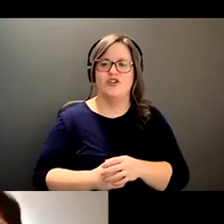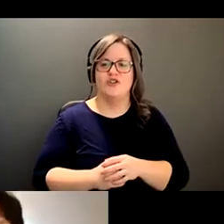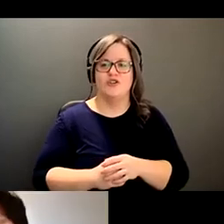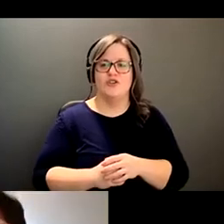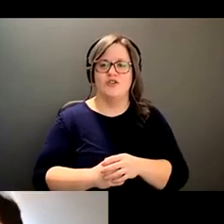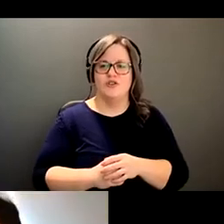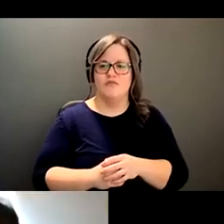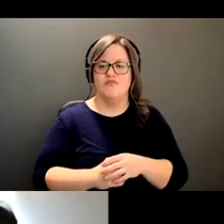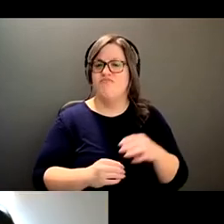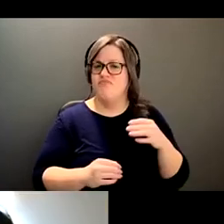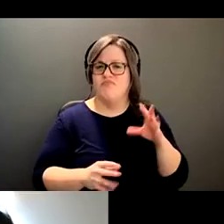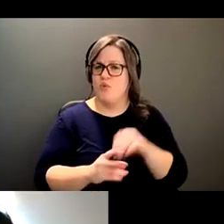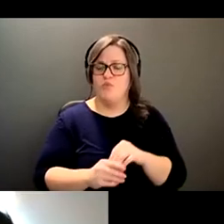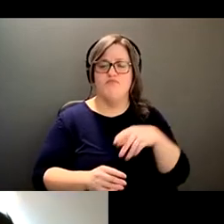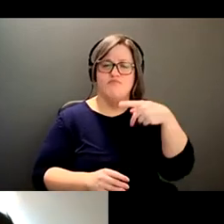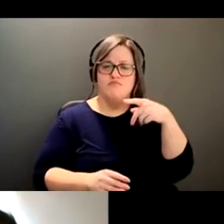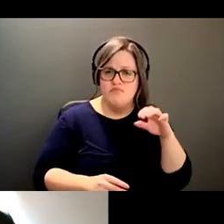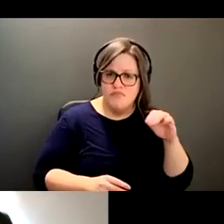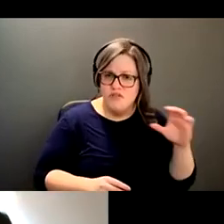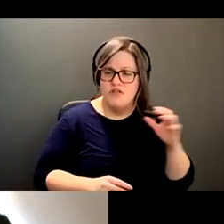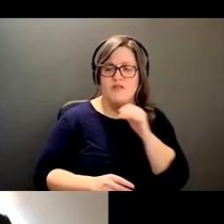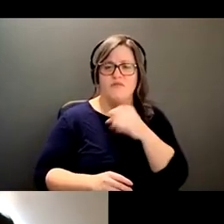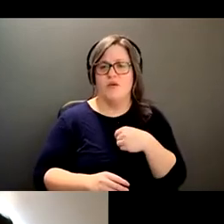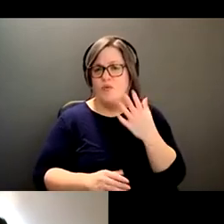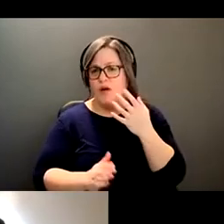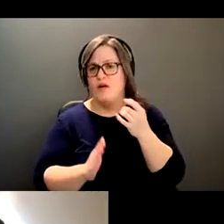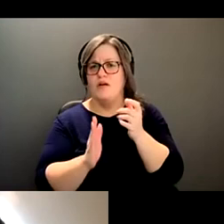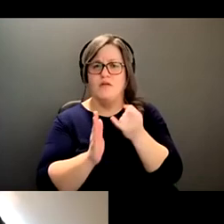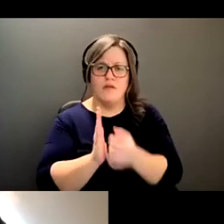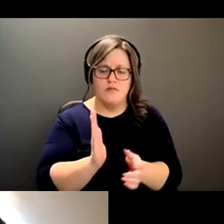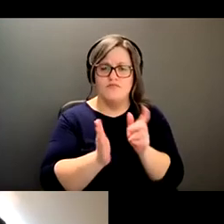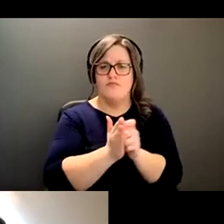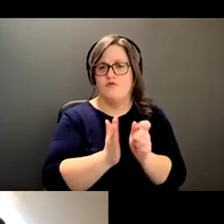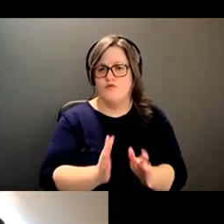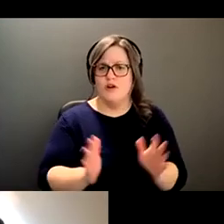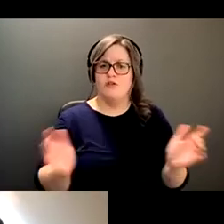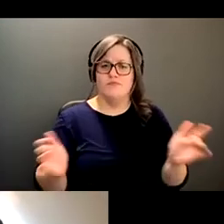people of color artists and writers to talk about